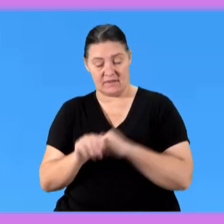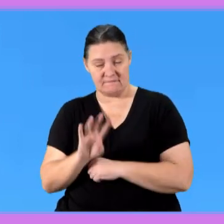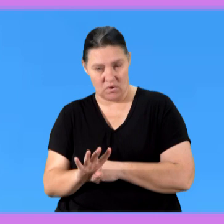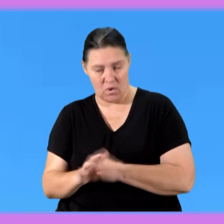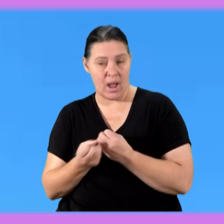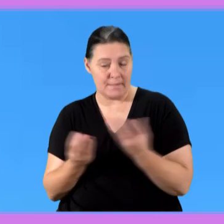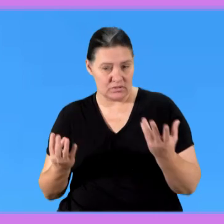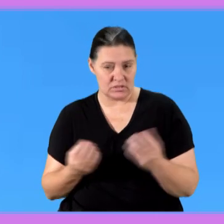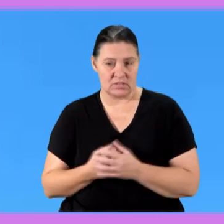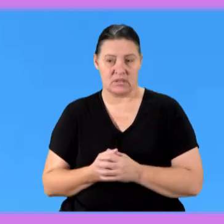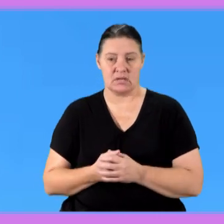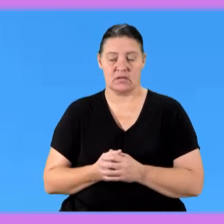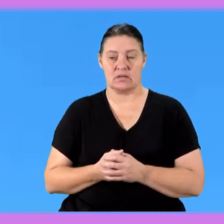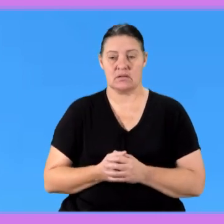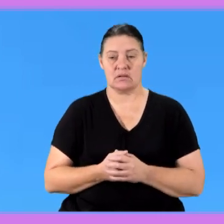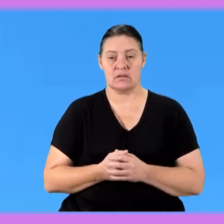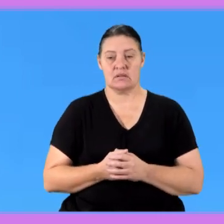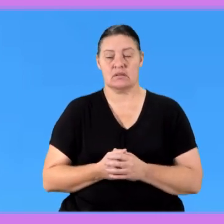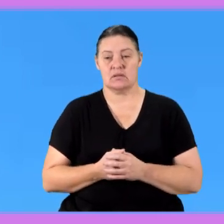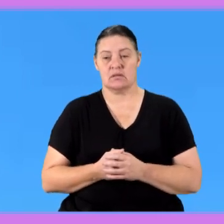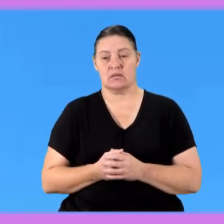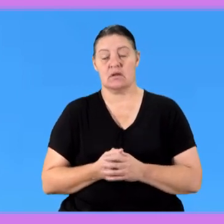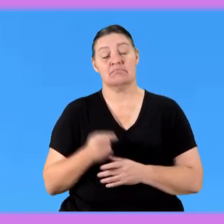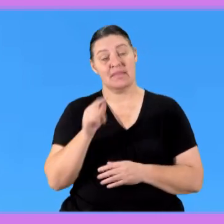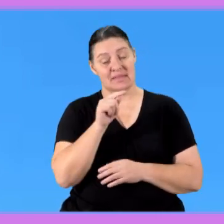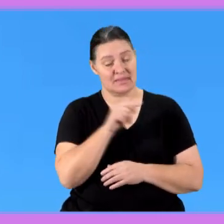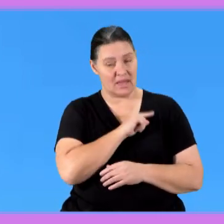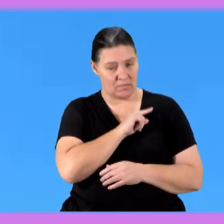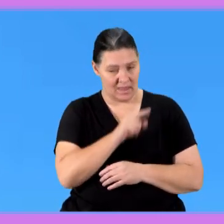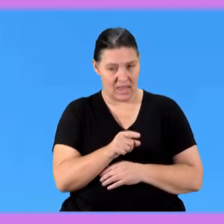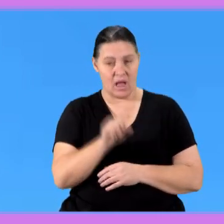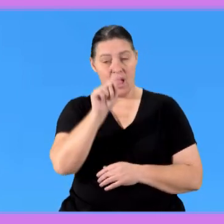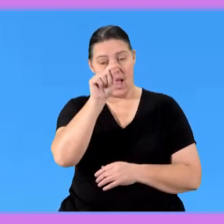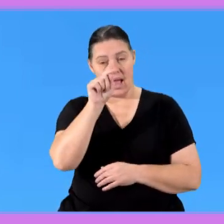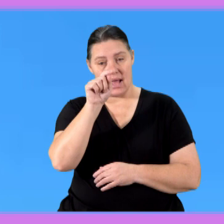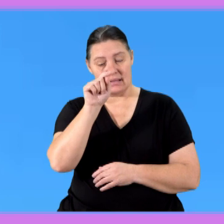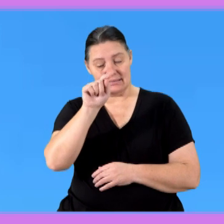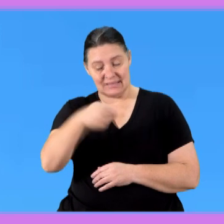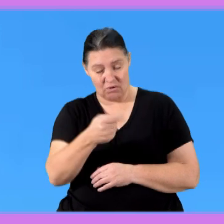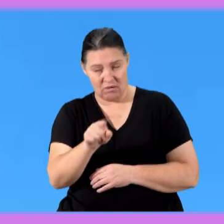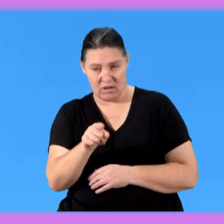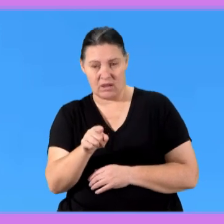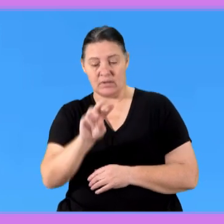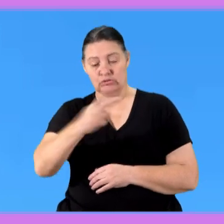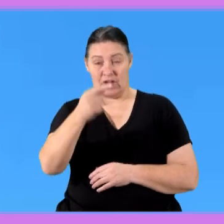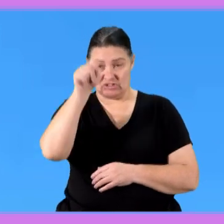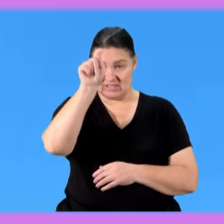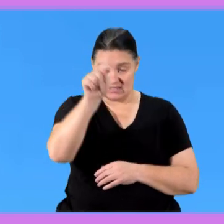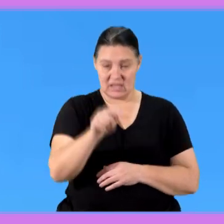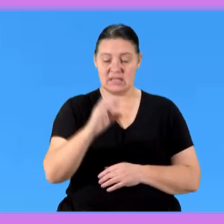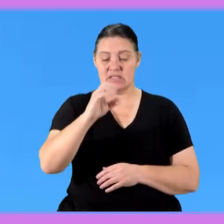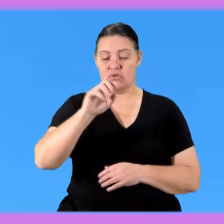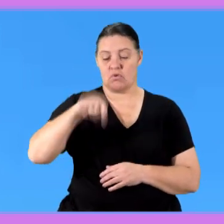4 equals, then I'll press my change button. So therefore, as a decimal, right, this should be